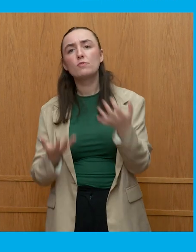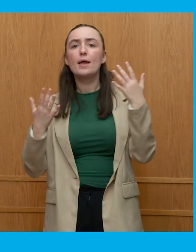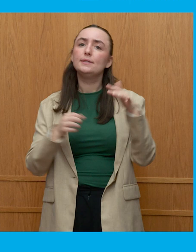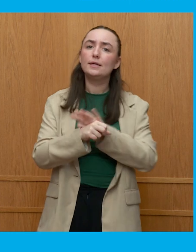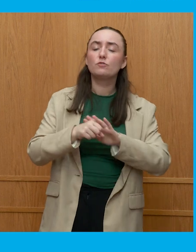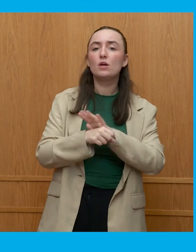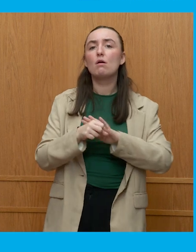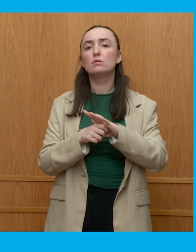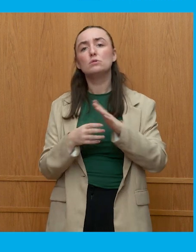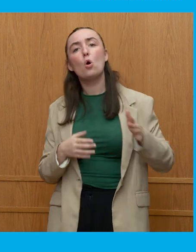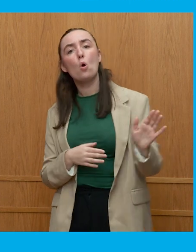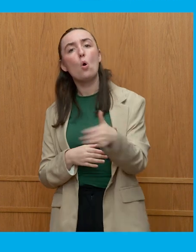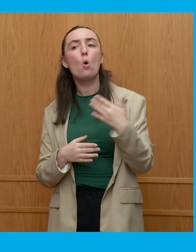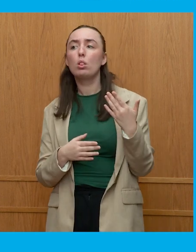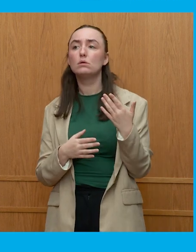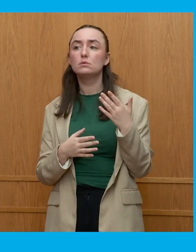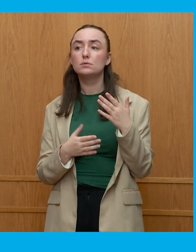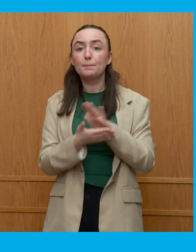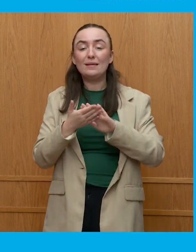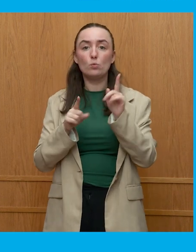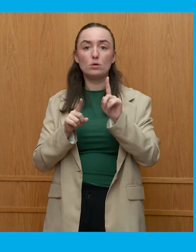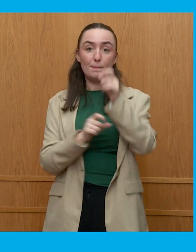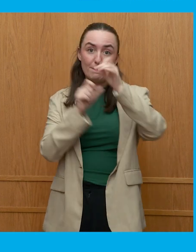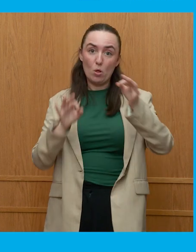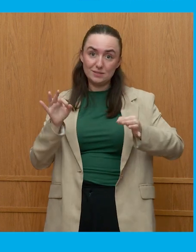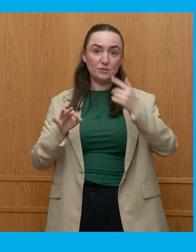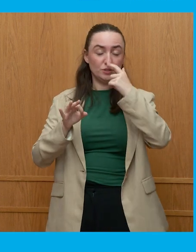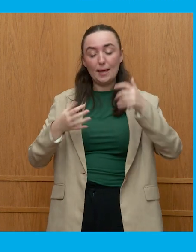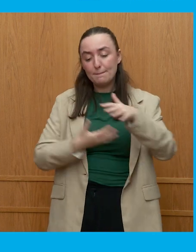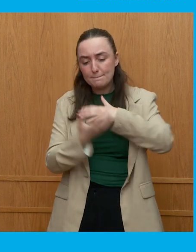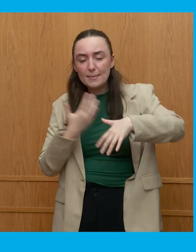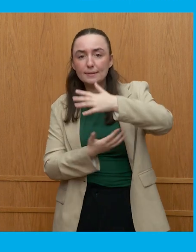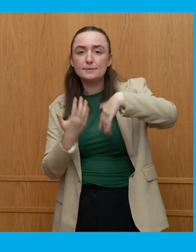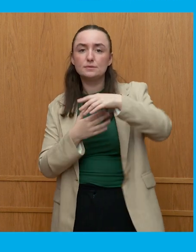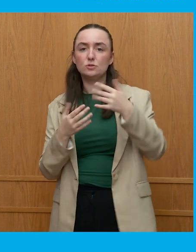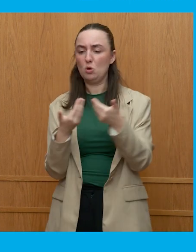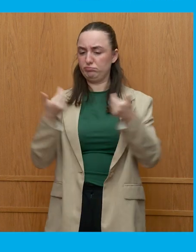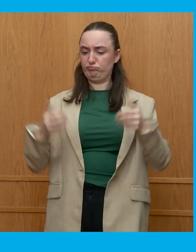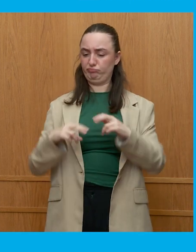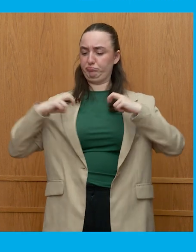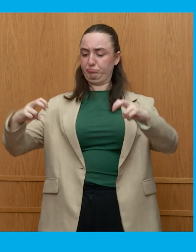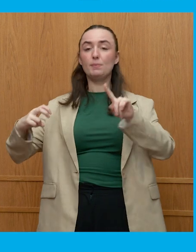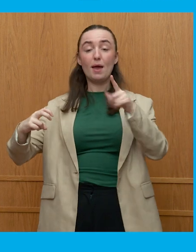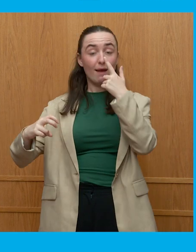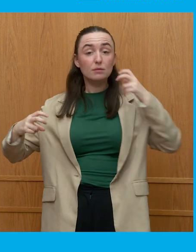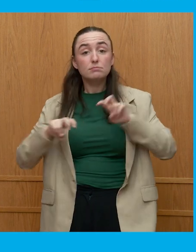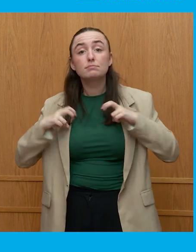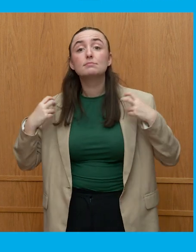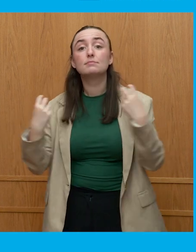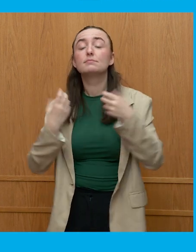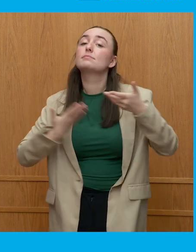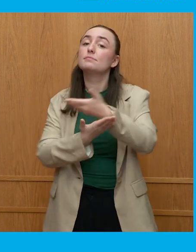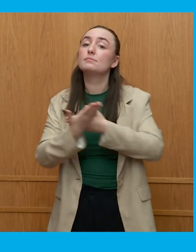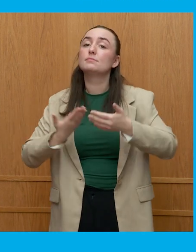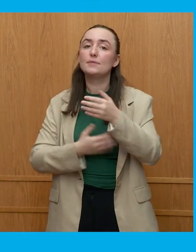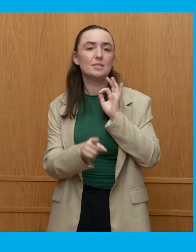people mixing, politicians mixing. The committee's for me still the most astonishing part of the building, particularly the committee room up on the